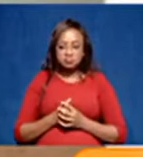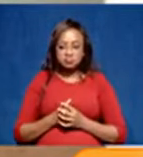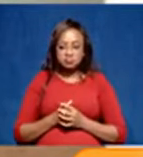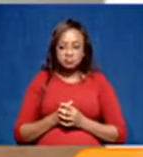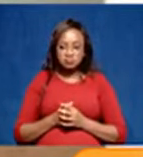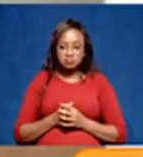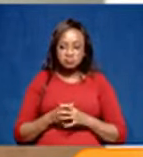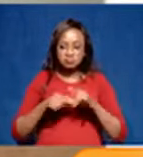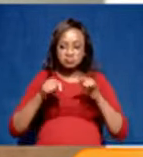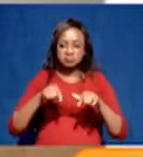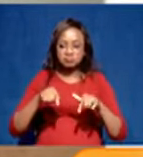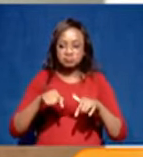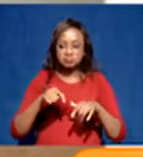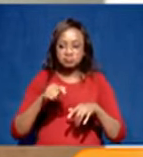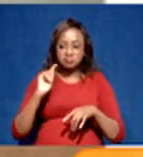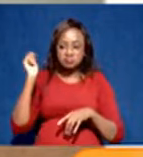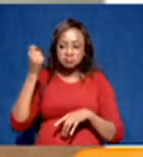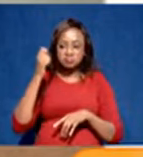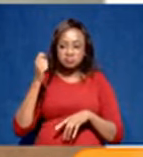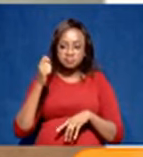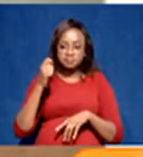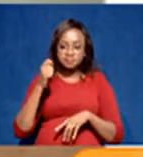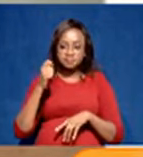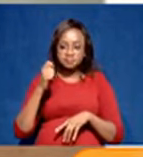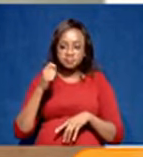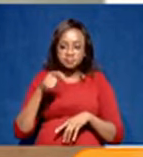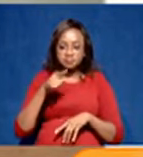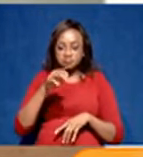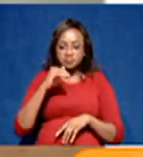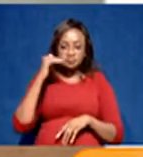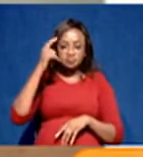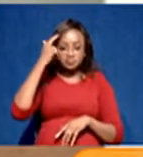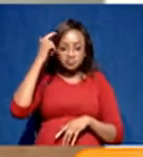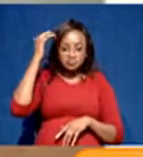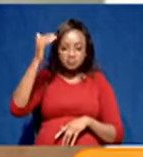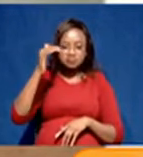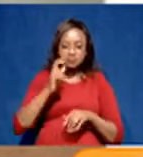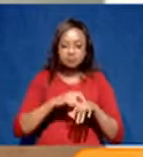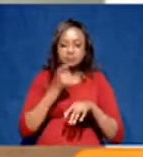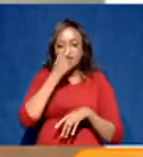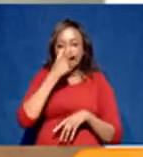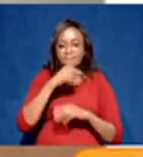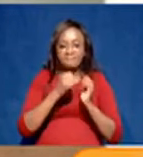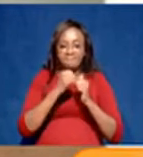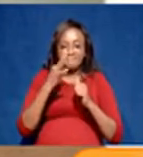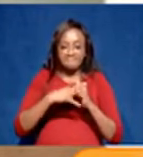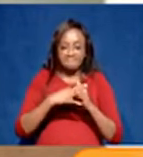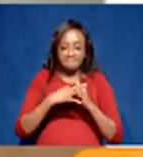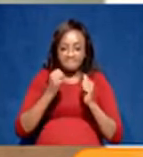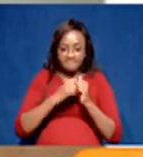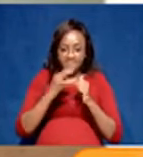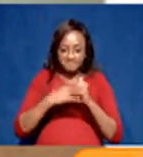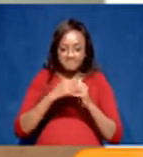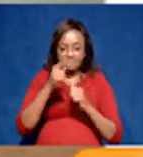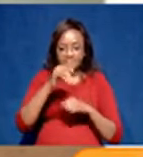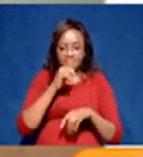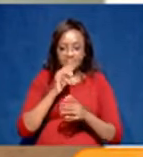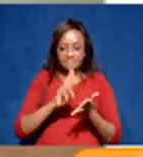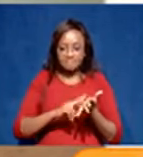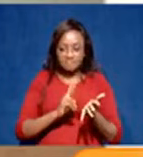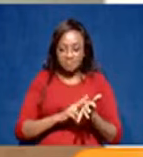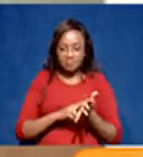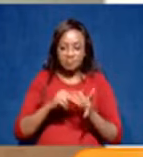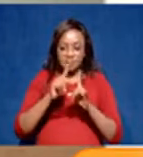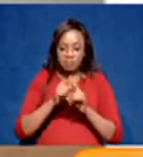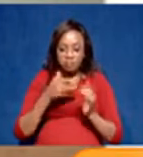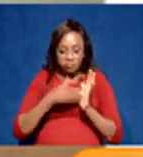you are regarded as an adult once you attain the age of 18. So what is going to happen is registration. By the way, in the